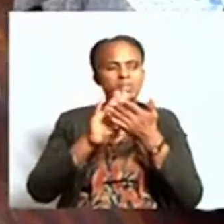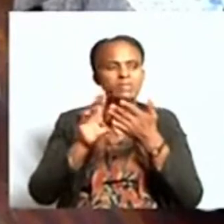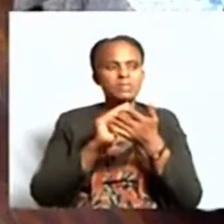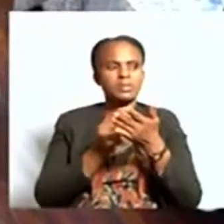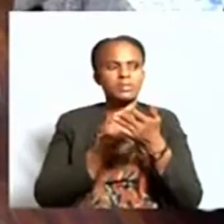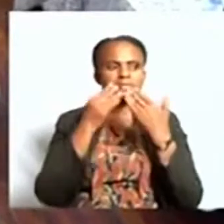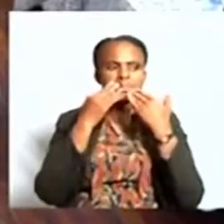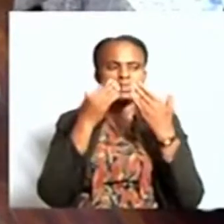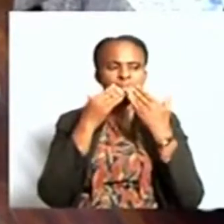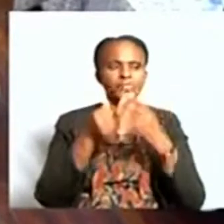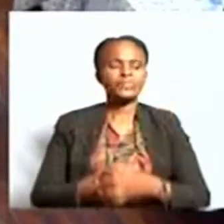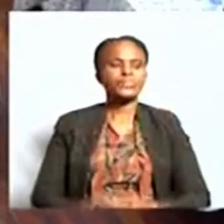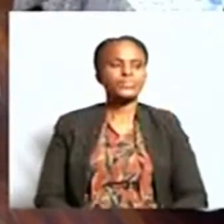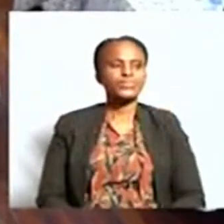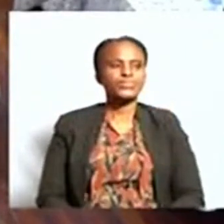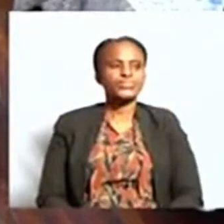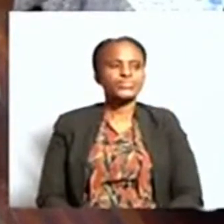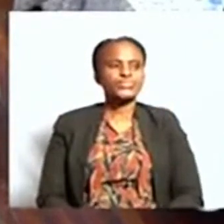Thank you. Yes.